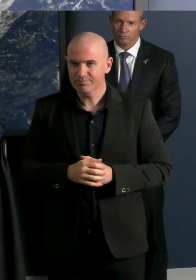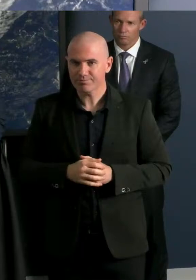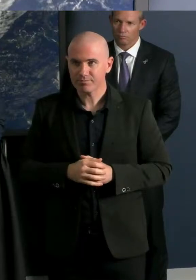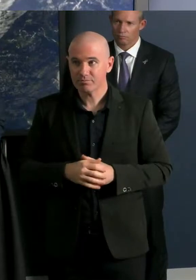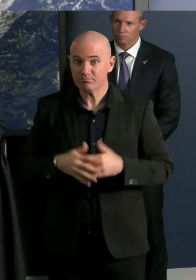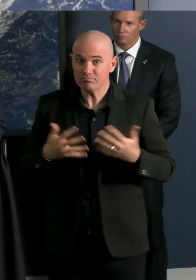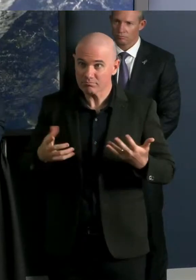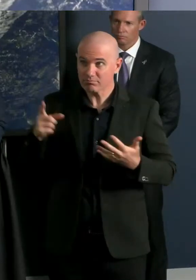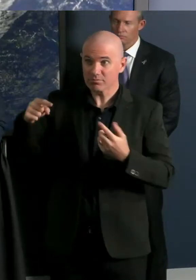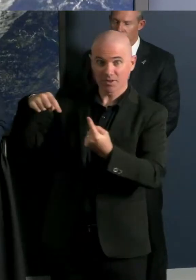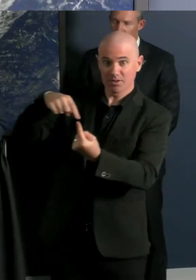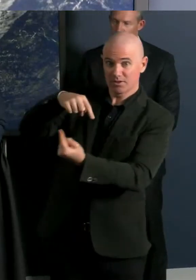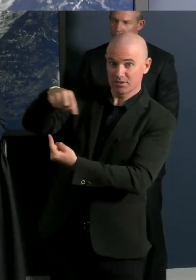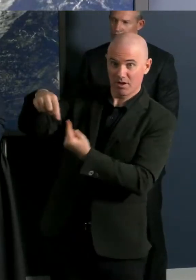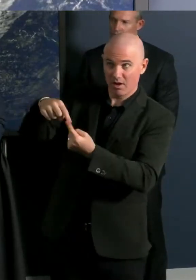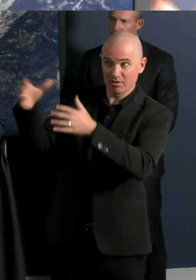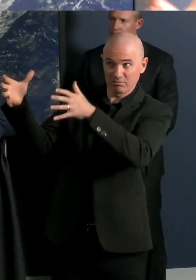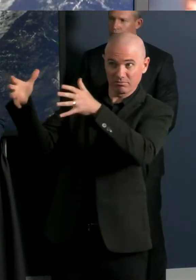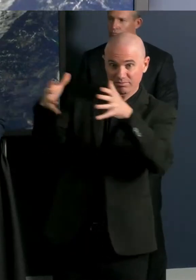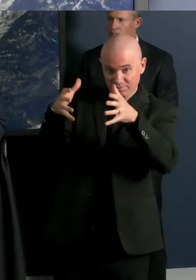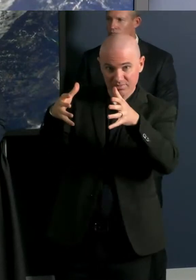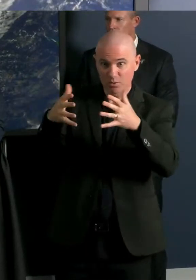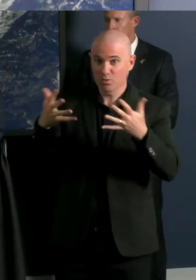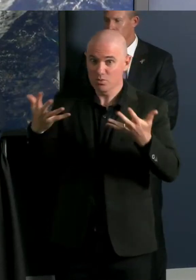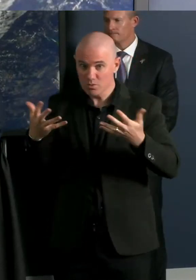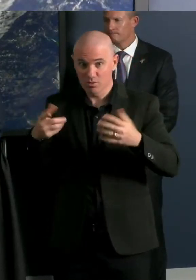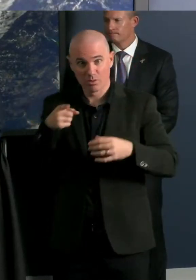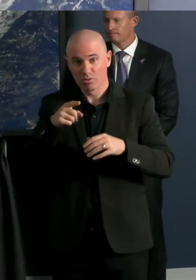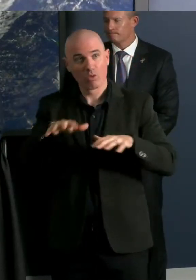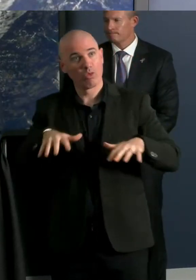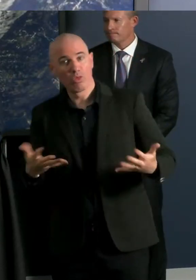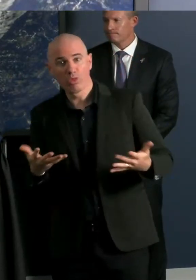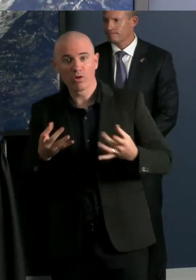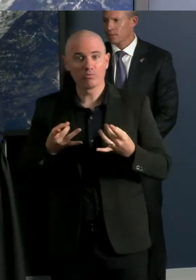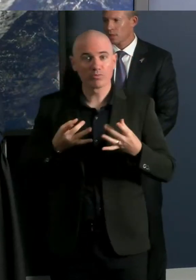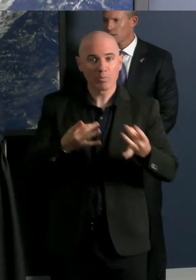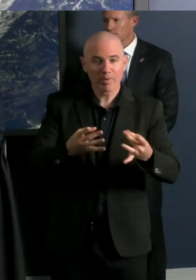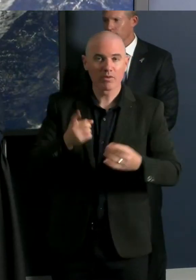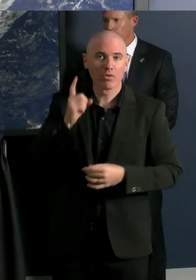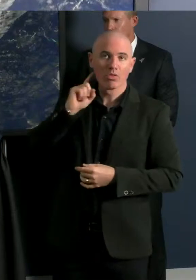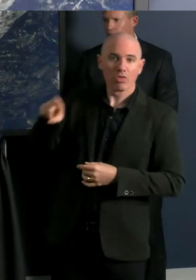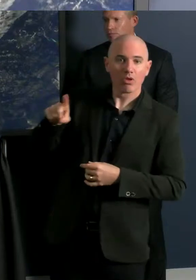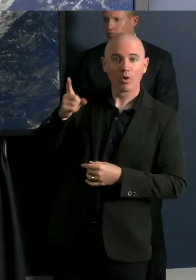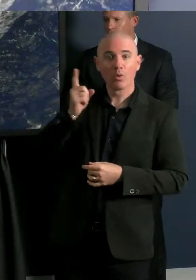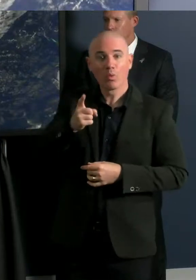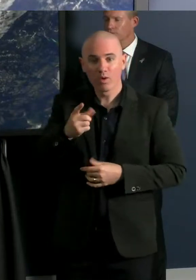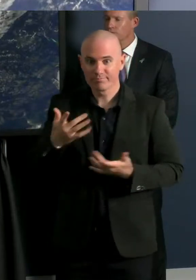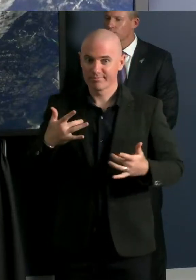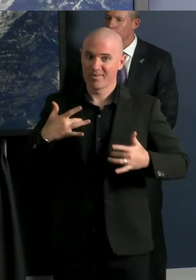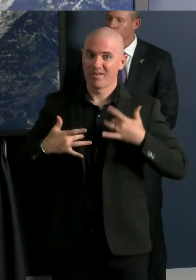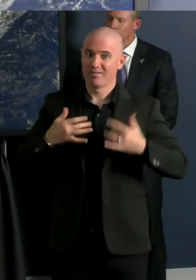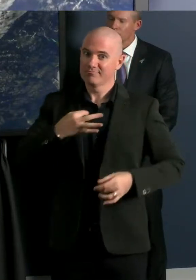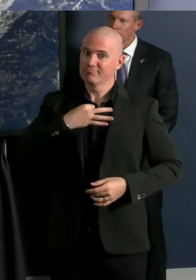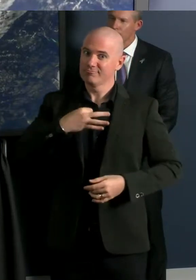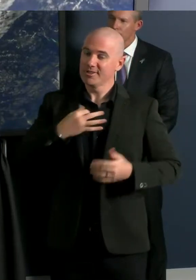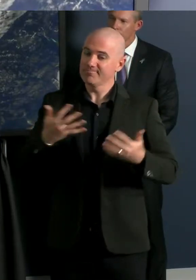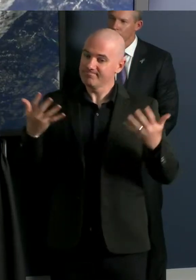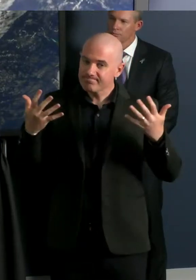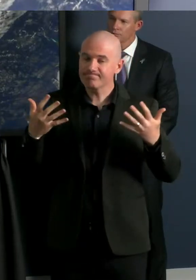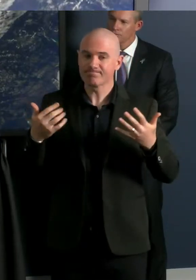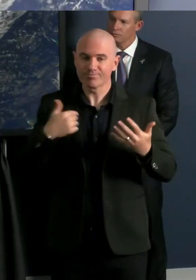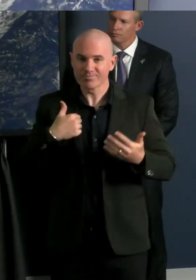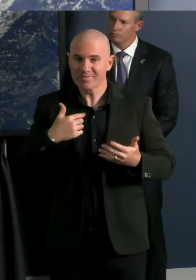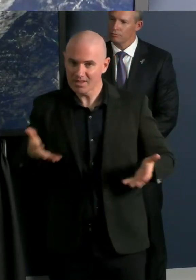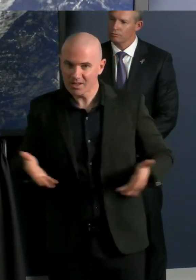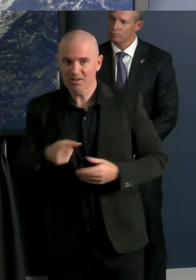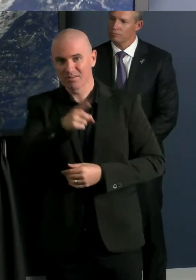life-threatening situations will be put in place if people do not heed the warnings that are provided by authorities. So I encourage everyone to